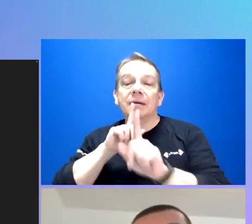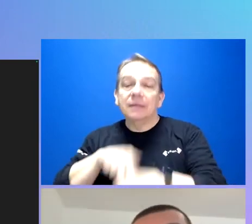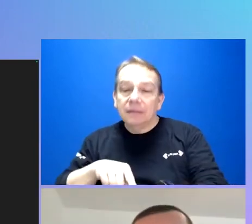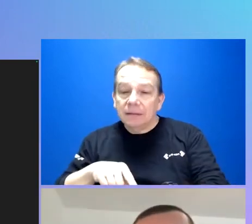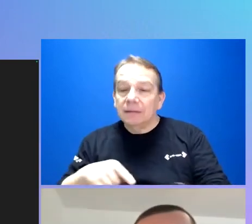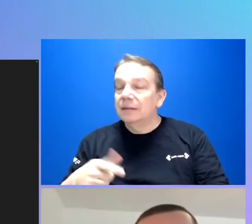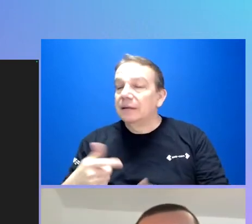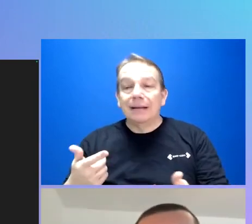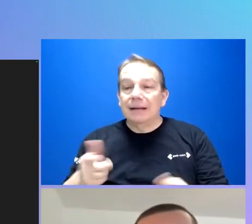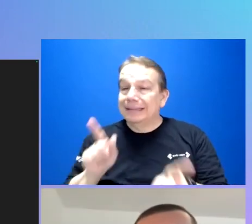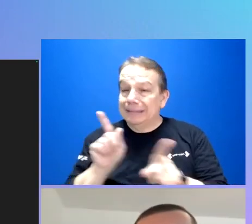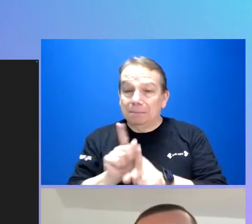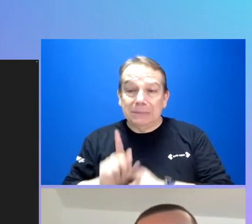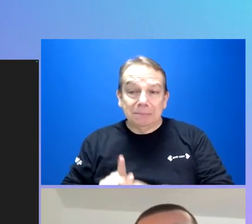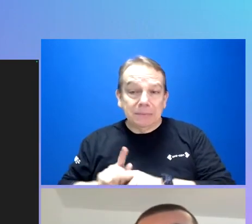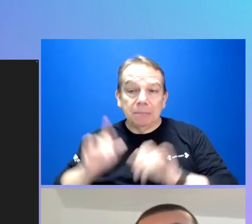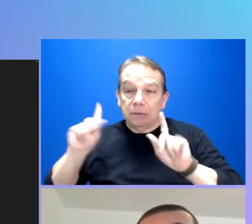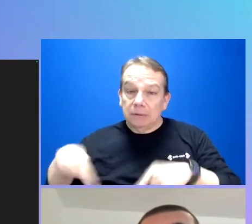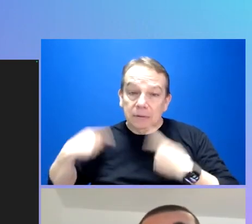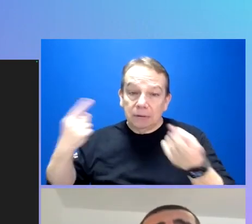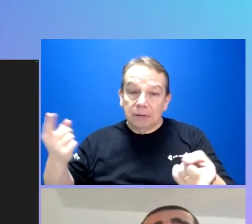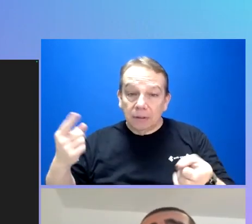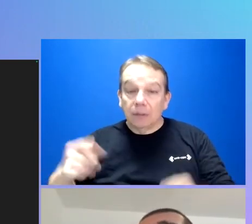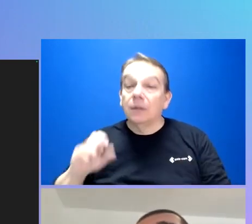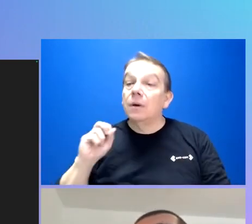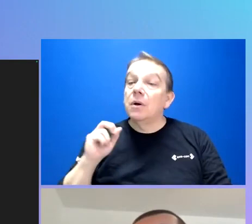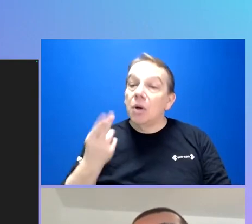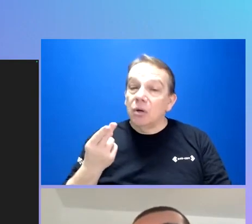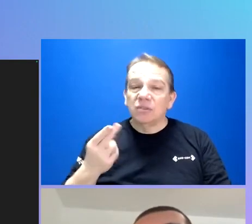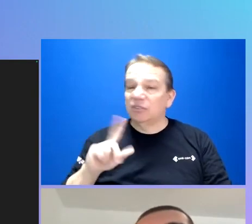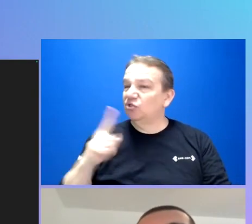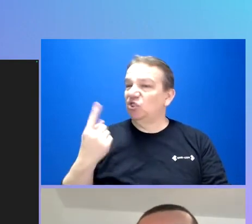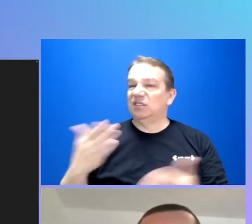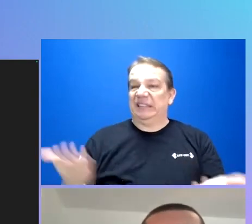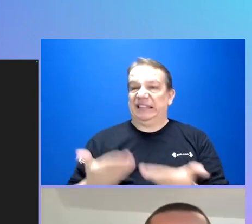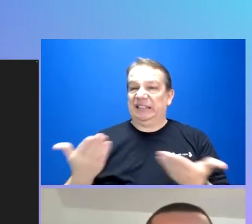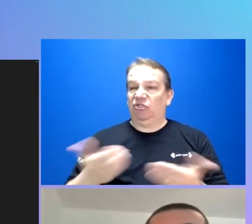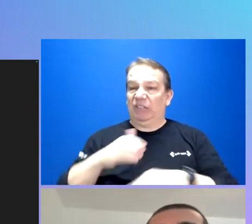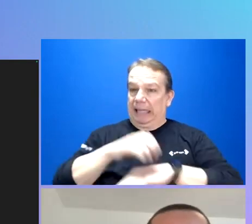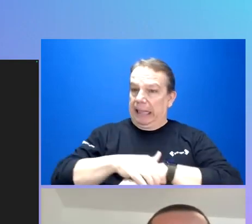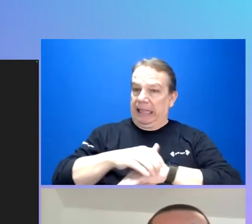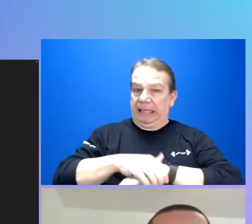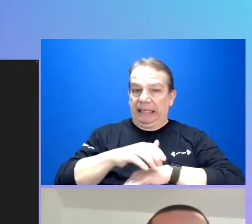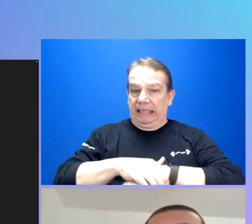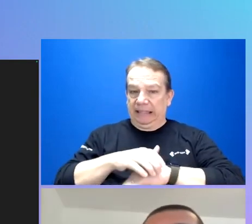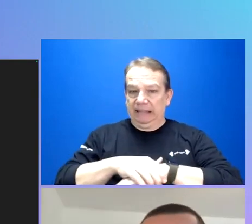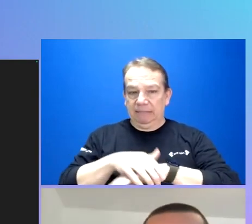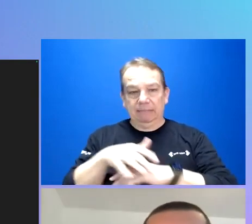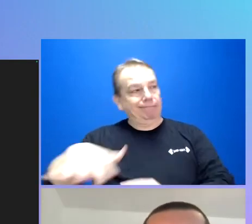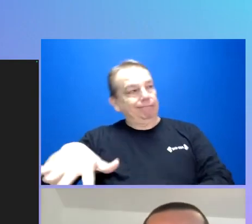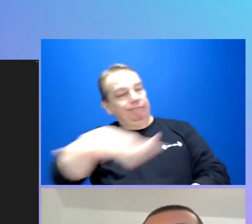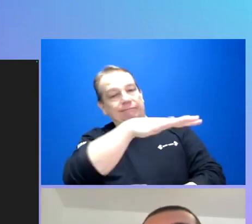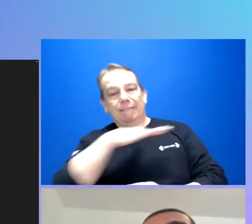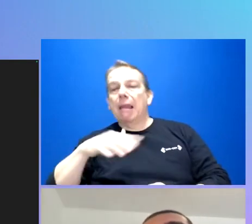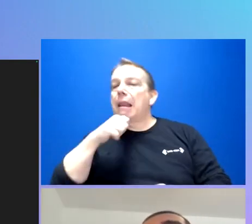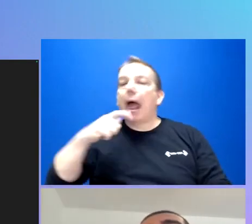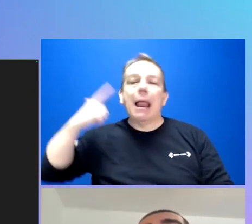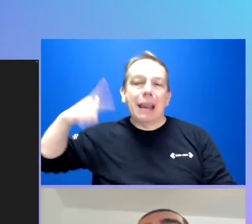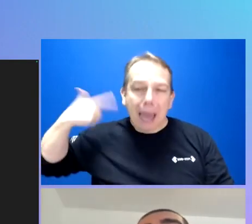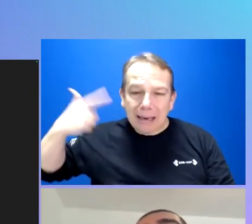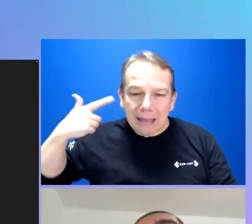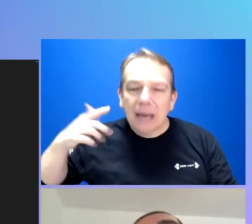all of the other examples, which is, oh, just here. Well, around here, not London,